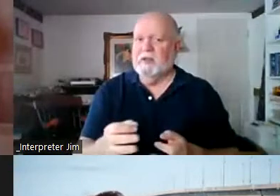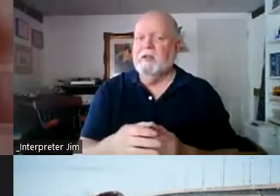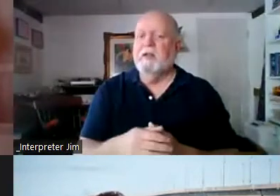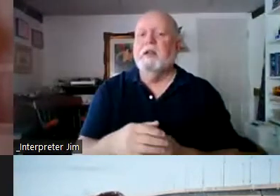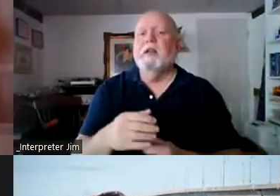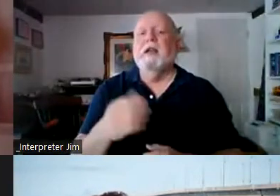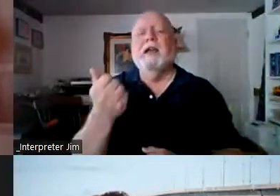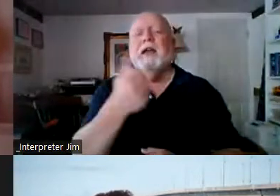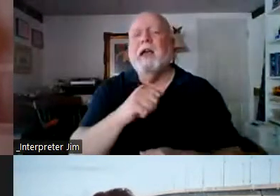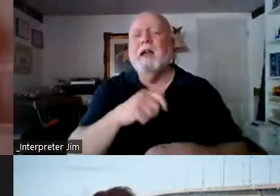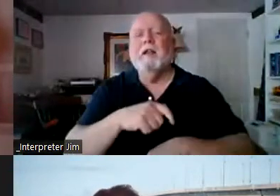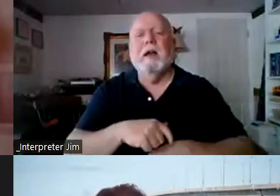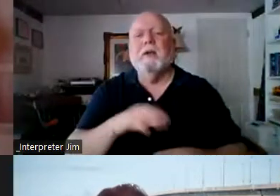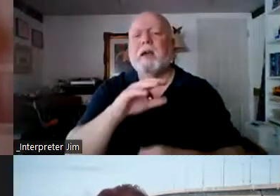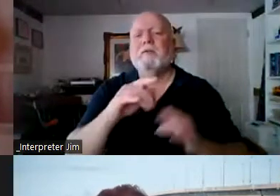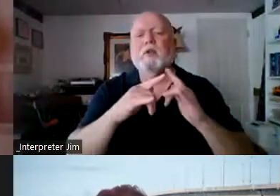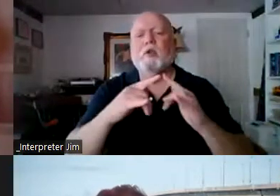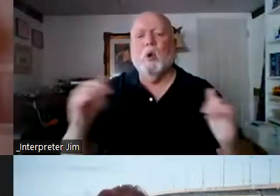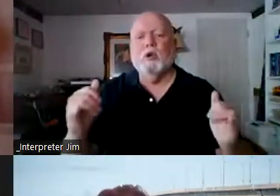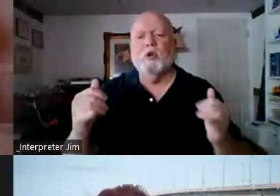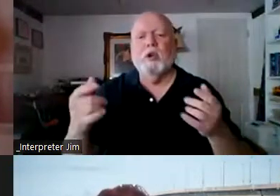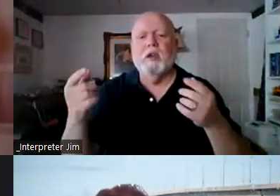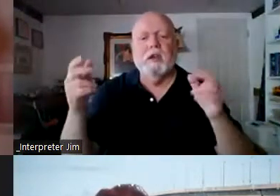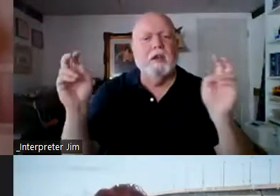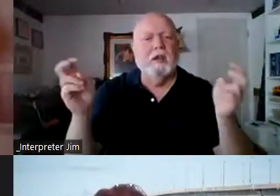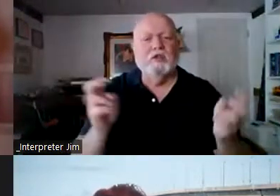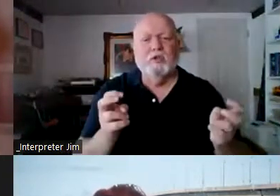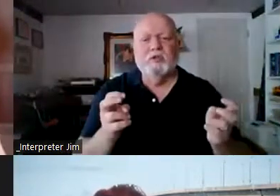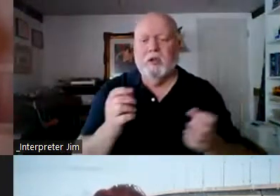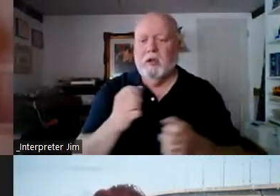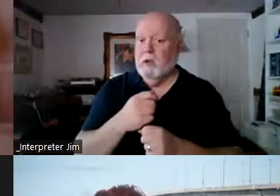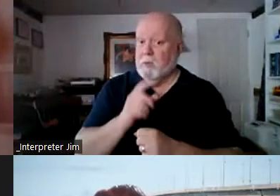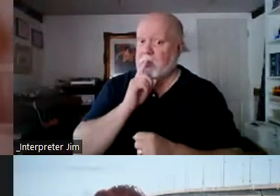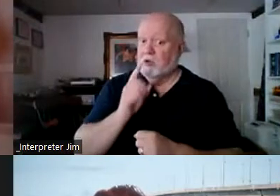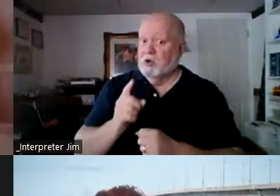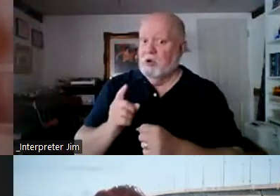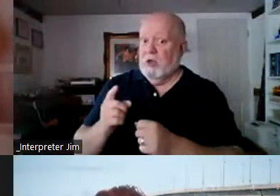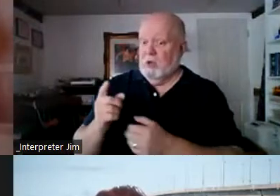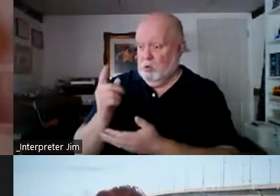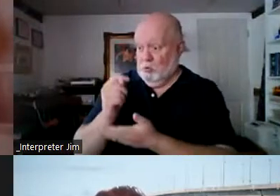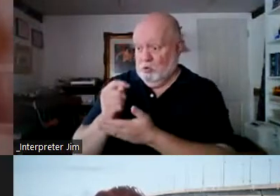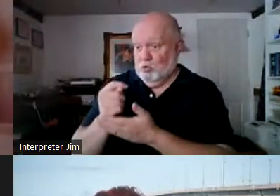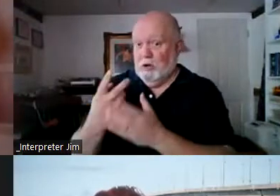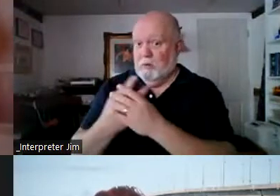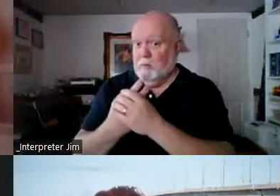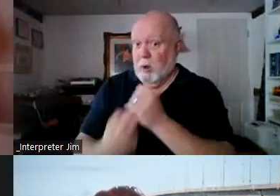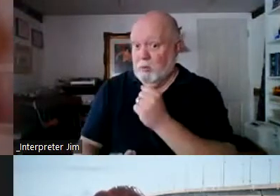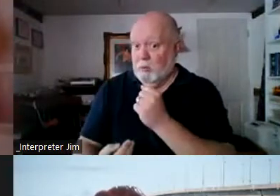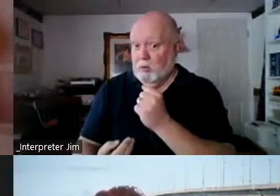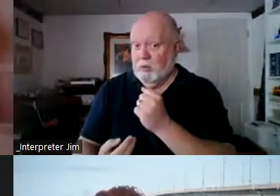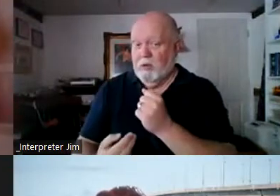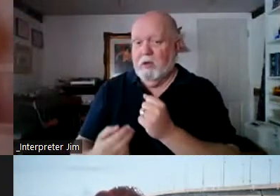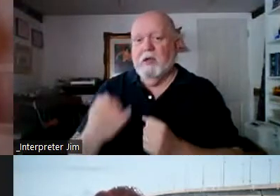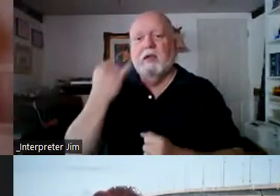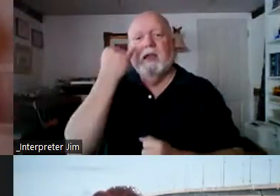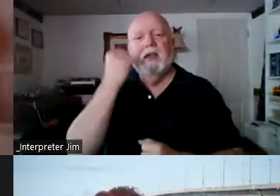you're appropriately treating the other thing. I am a big believer of treating things together. If you don't have the